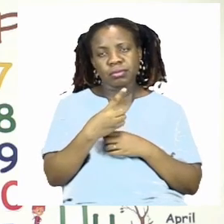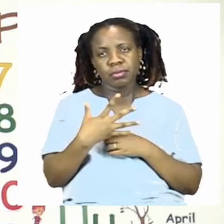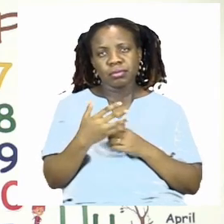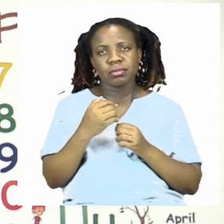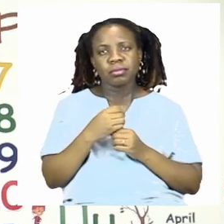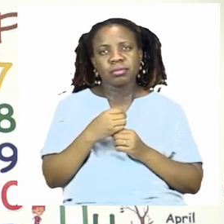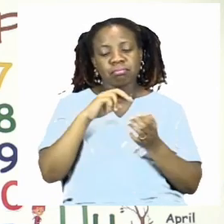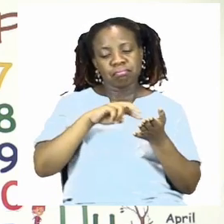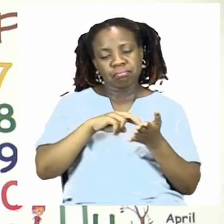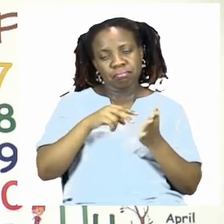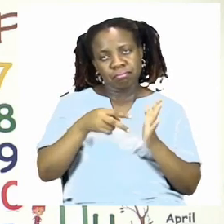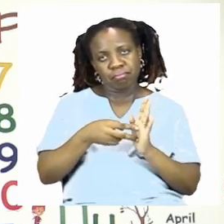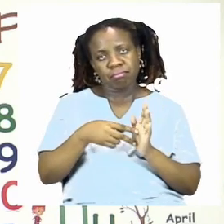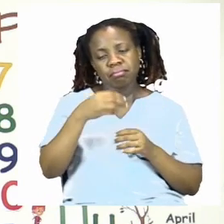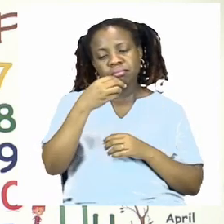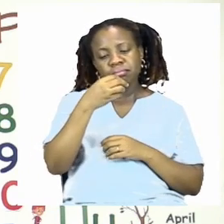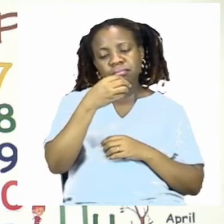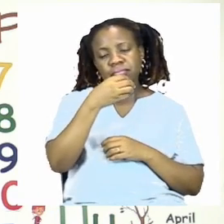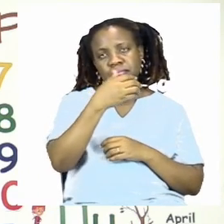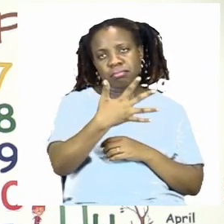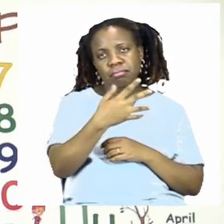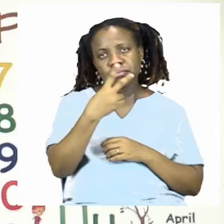times 3 is